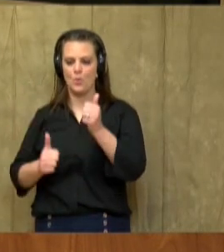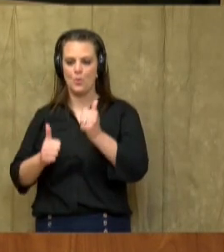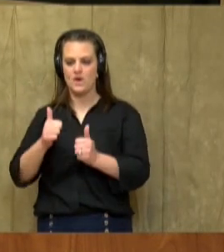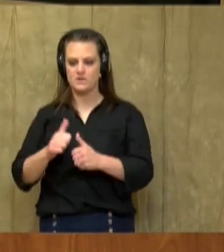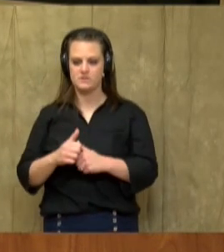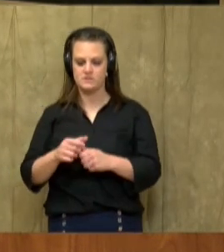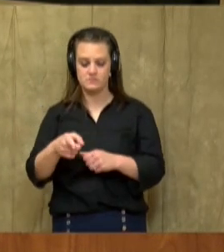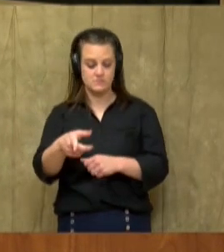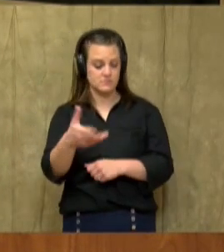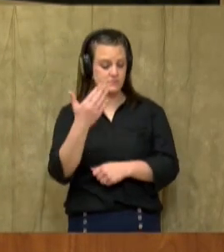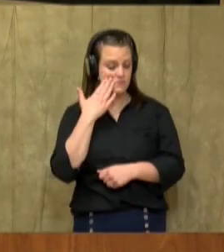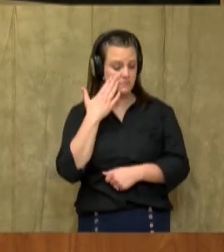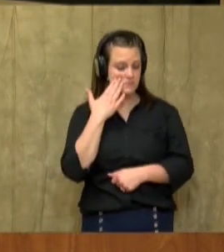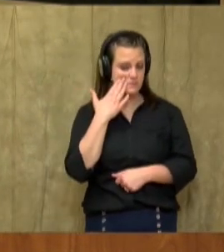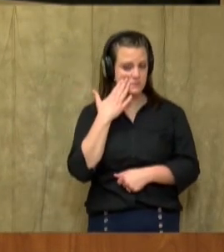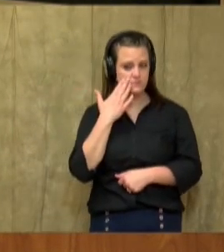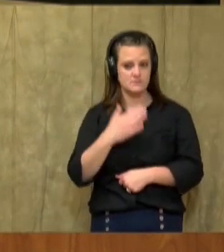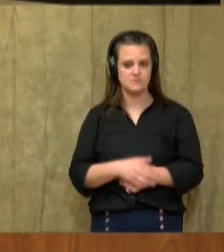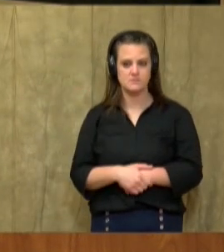tell me? What do you see?